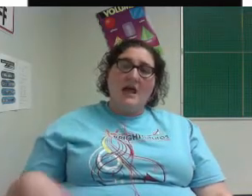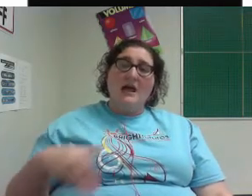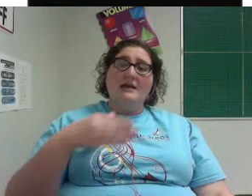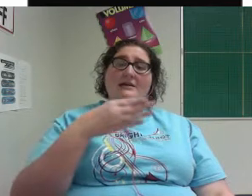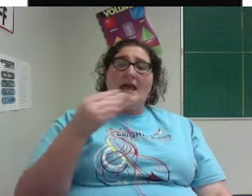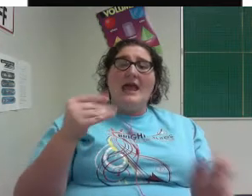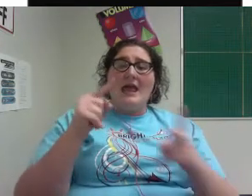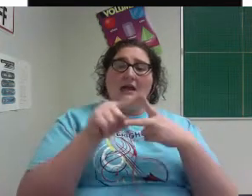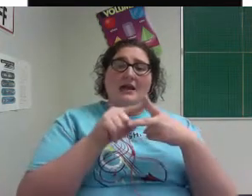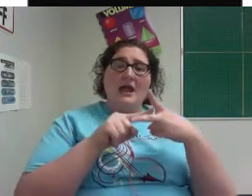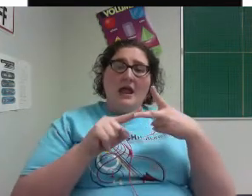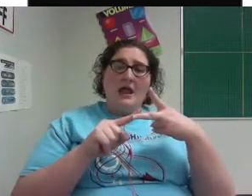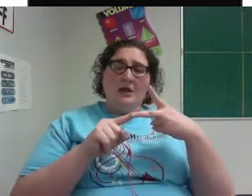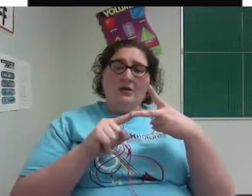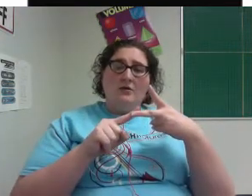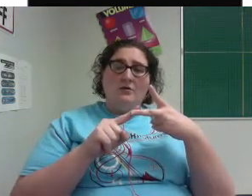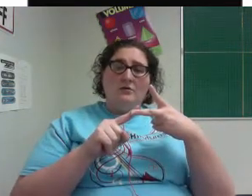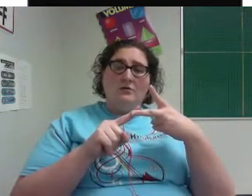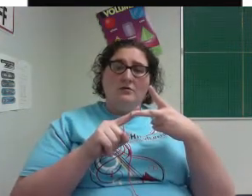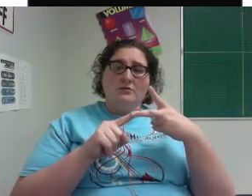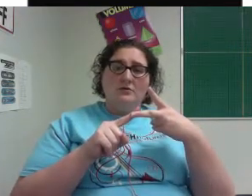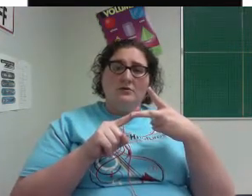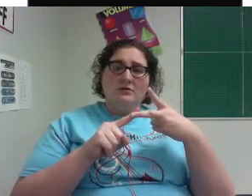sides and angles